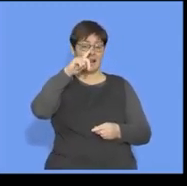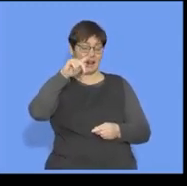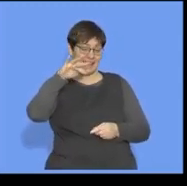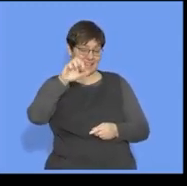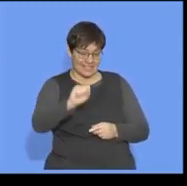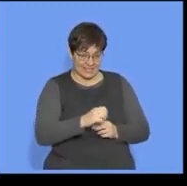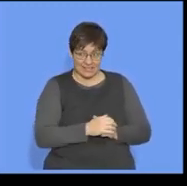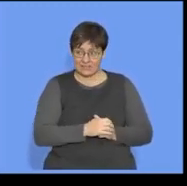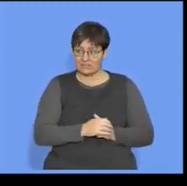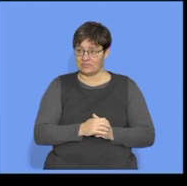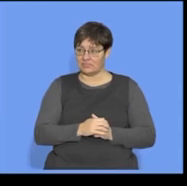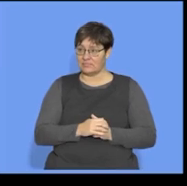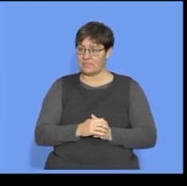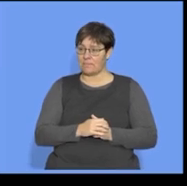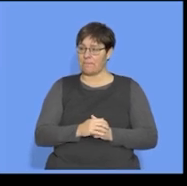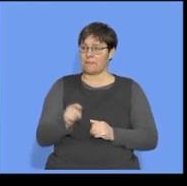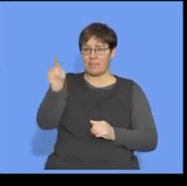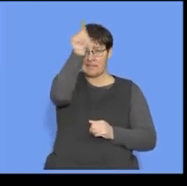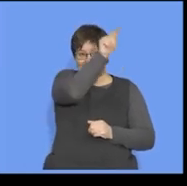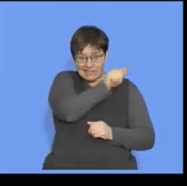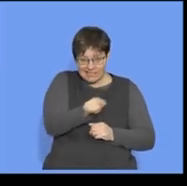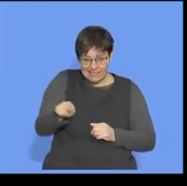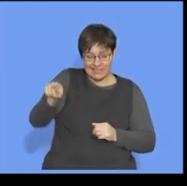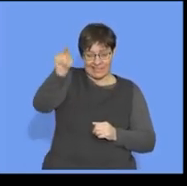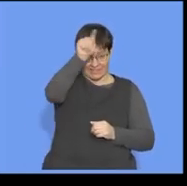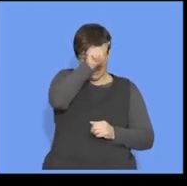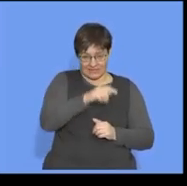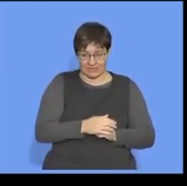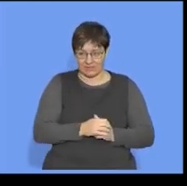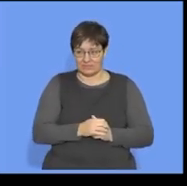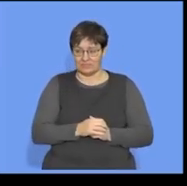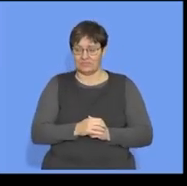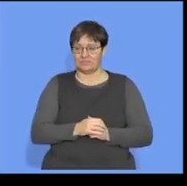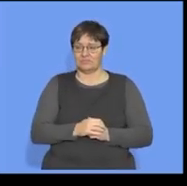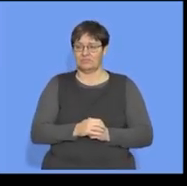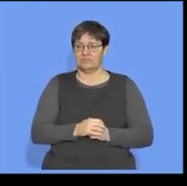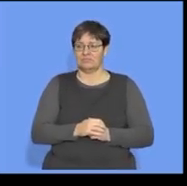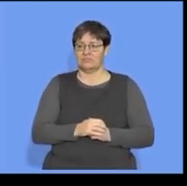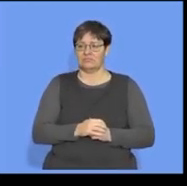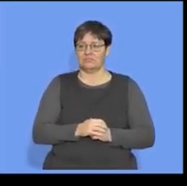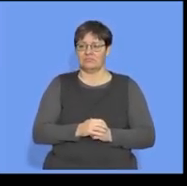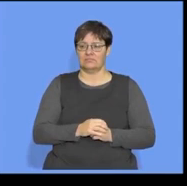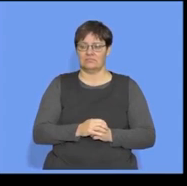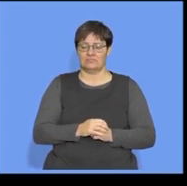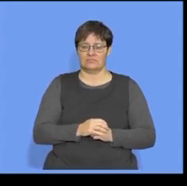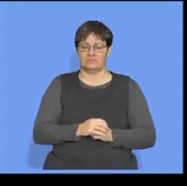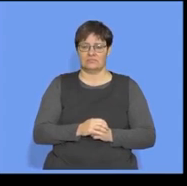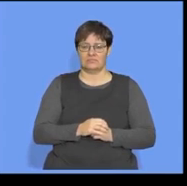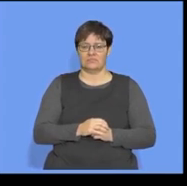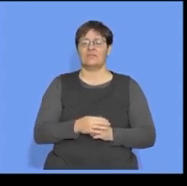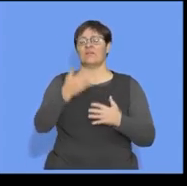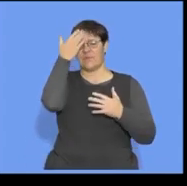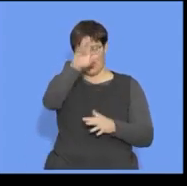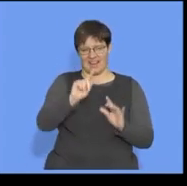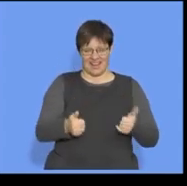at sea. We're talking these bones found at sea. The collective name, already